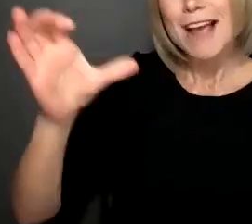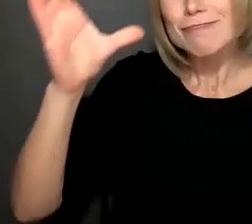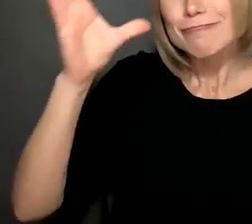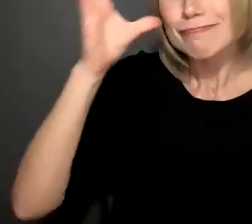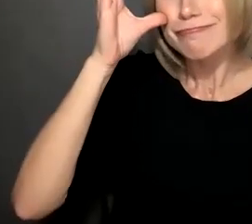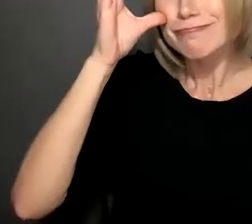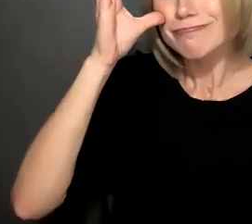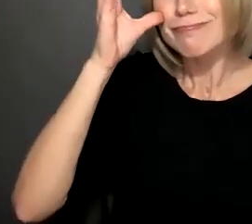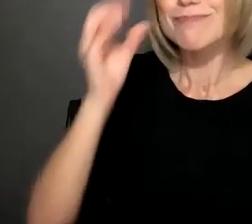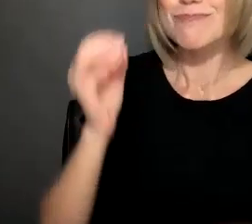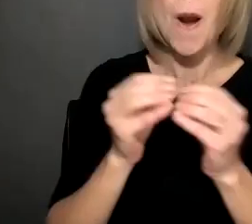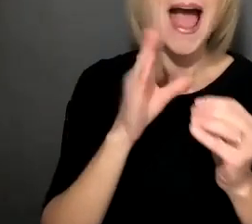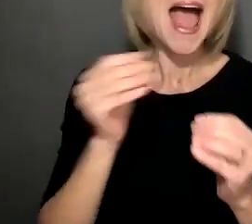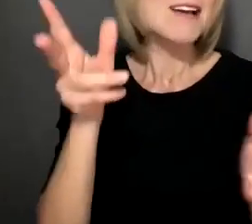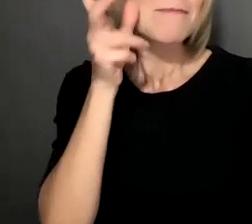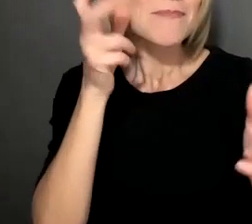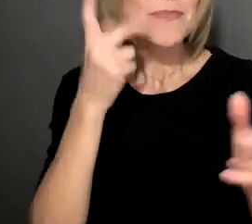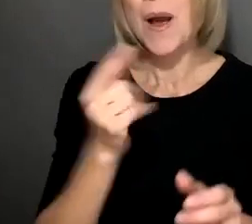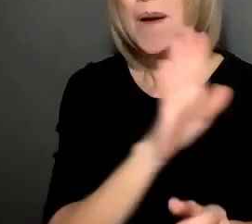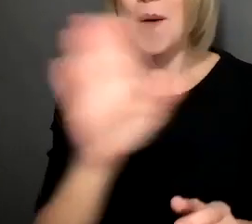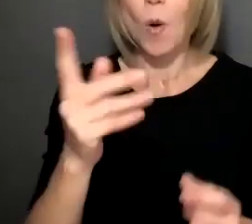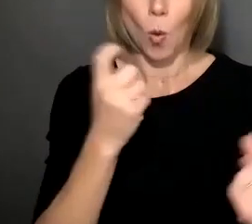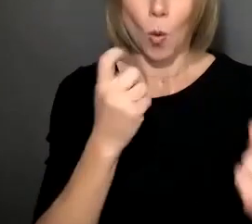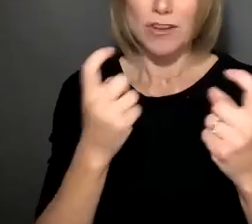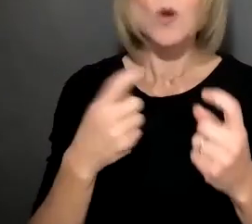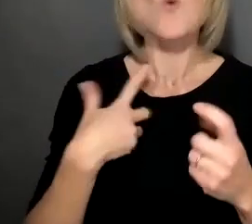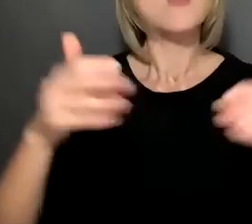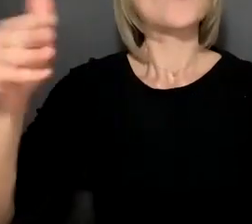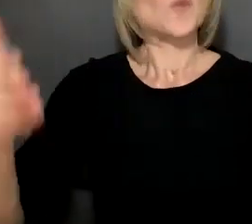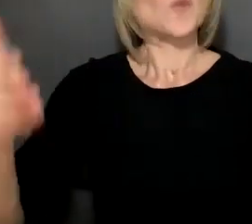virtual stage, Andrew Ross and Sam Sifton.